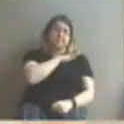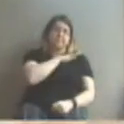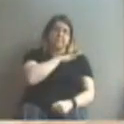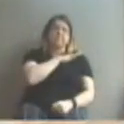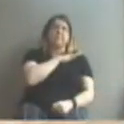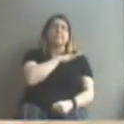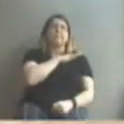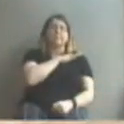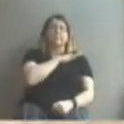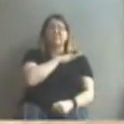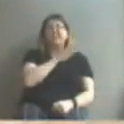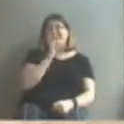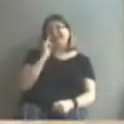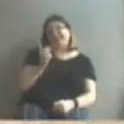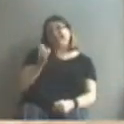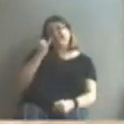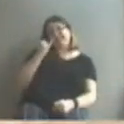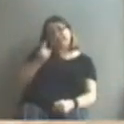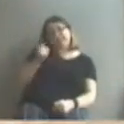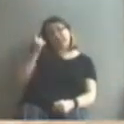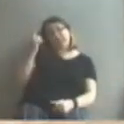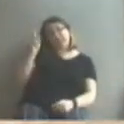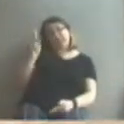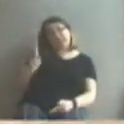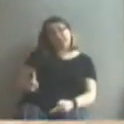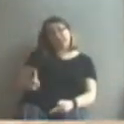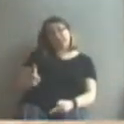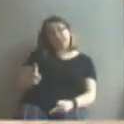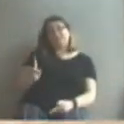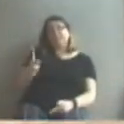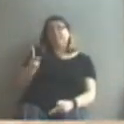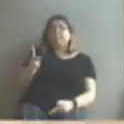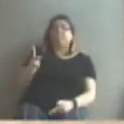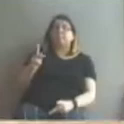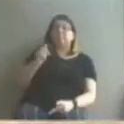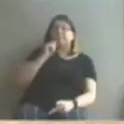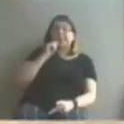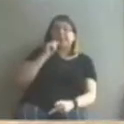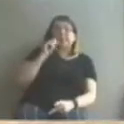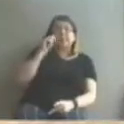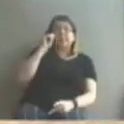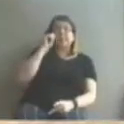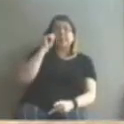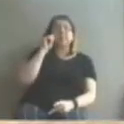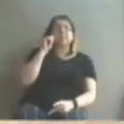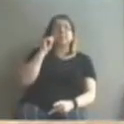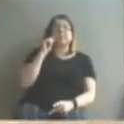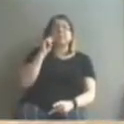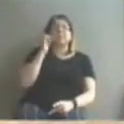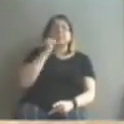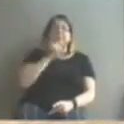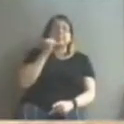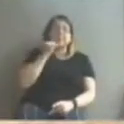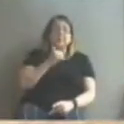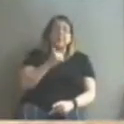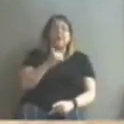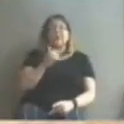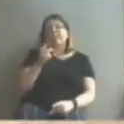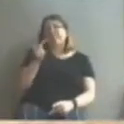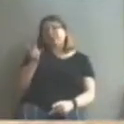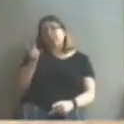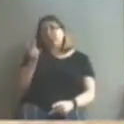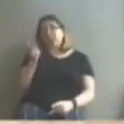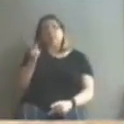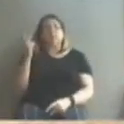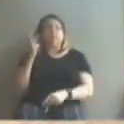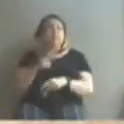probably see, if there's one person, maybe late teens of families every day, one person. If there's two, it's